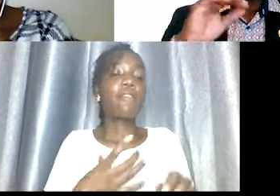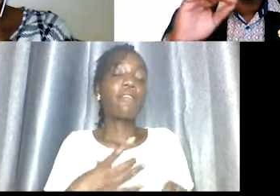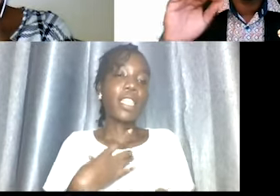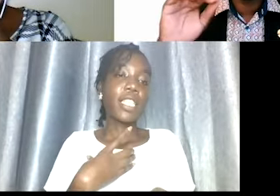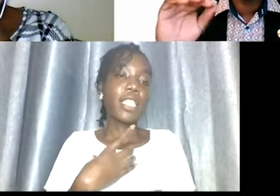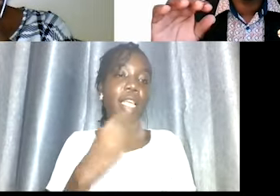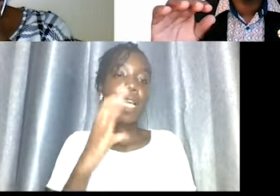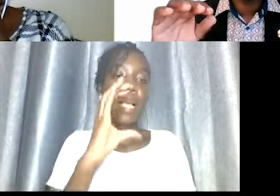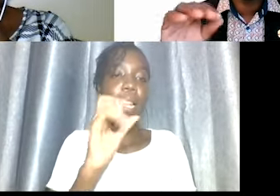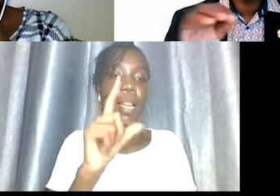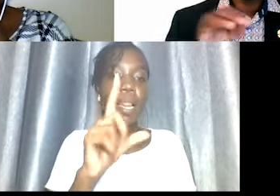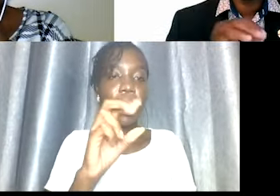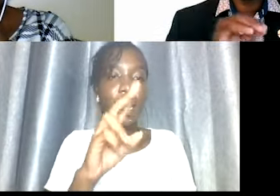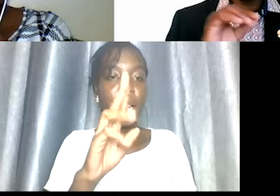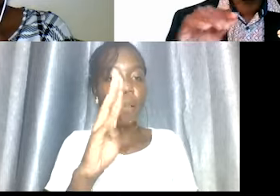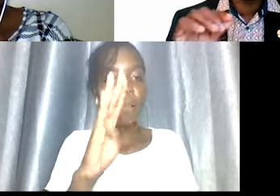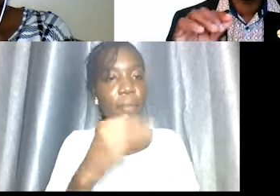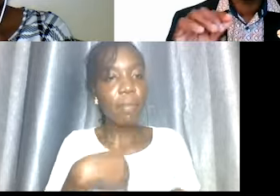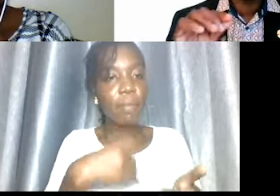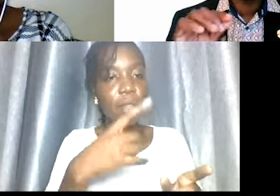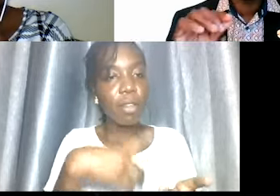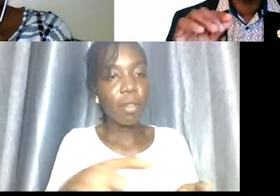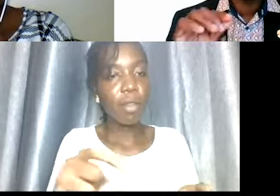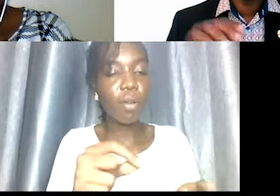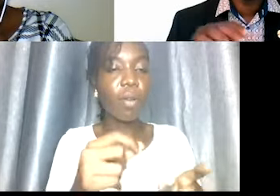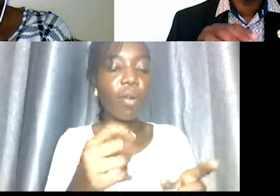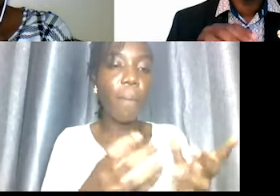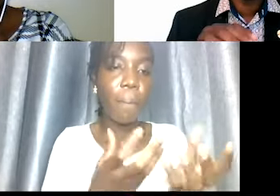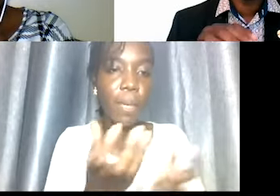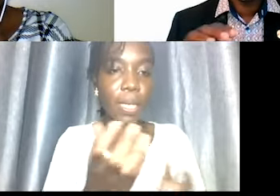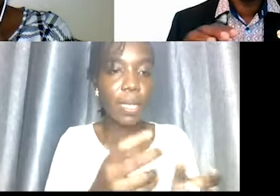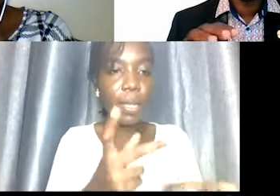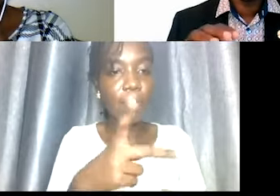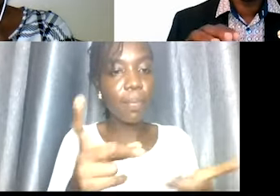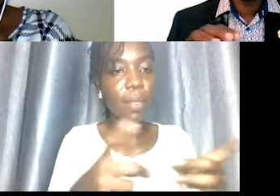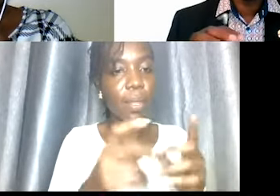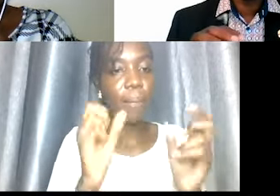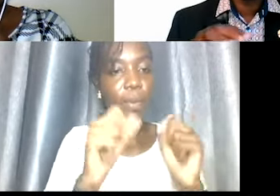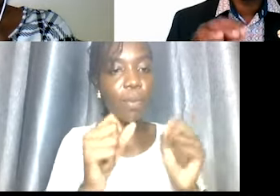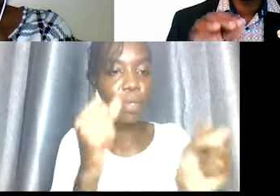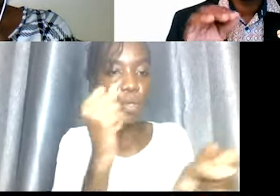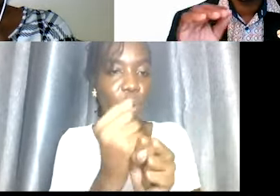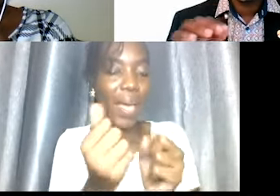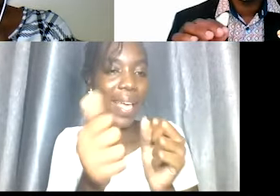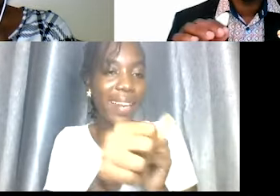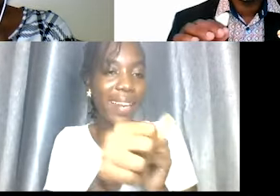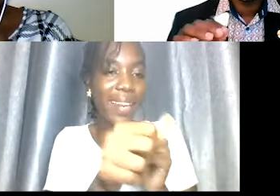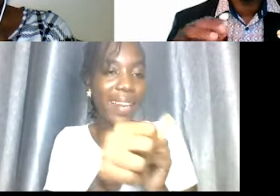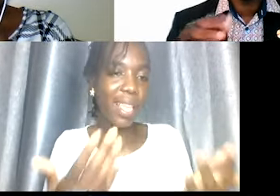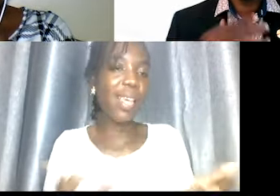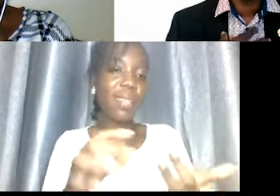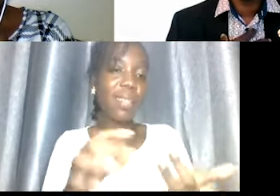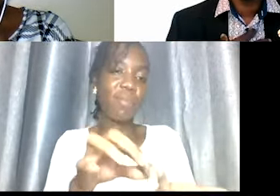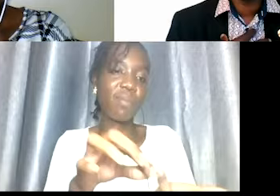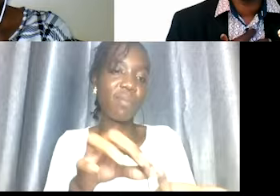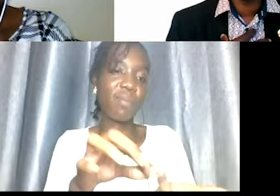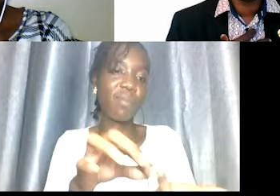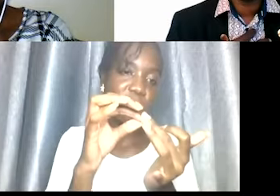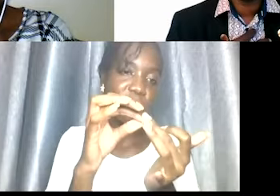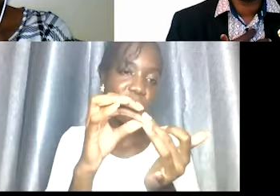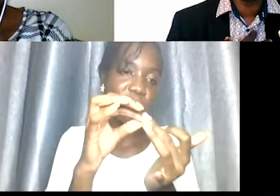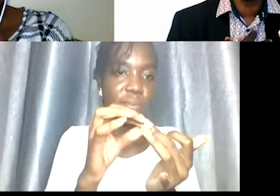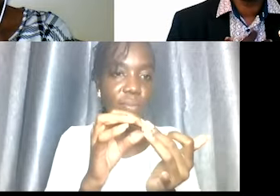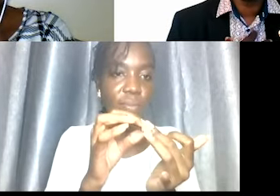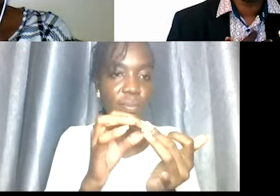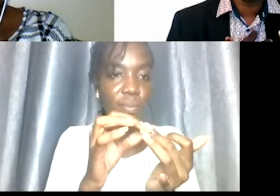I go a business place and I see someone who's doing something that's unique, doing something well that